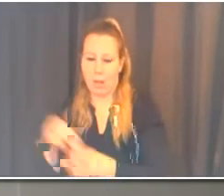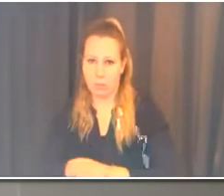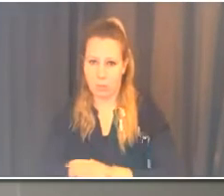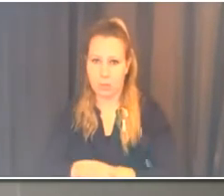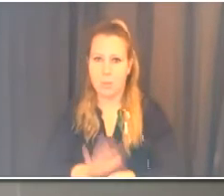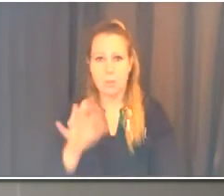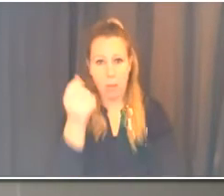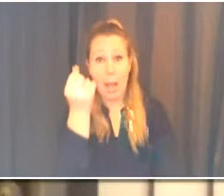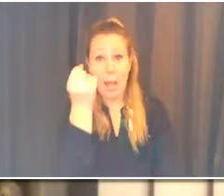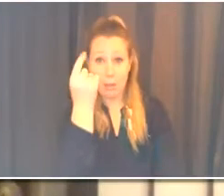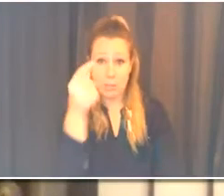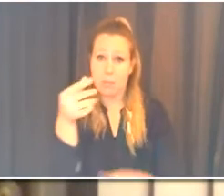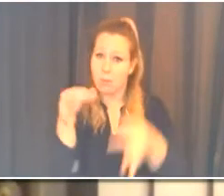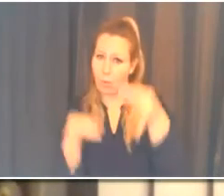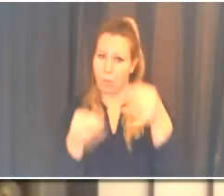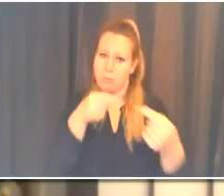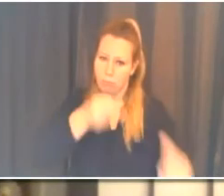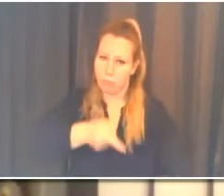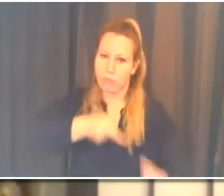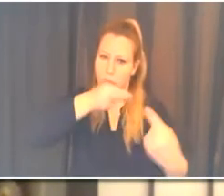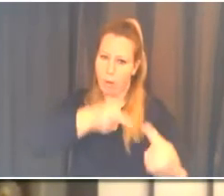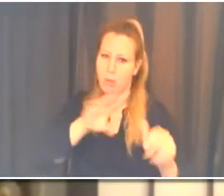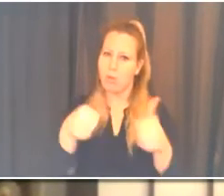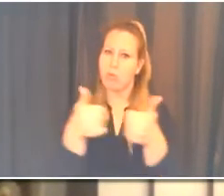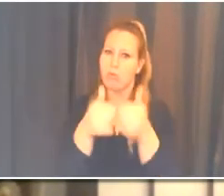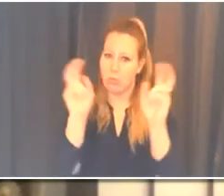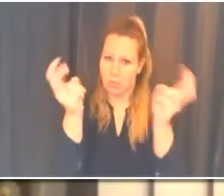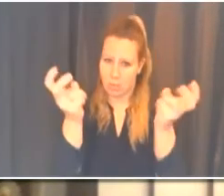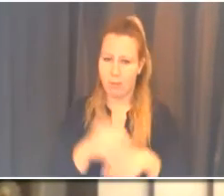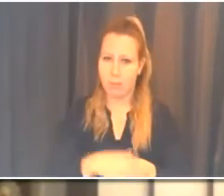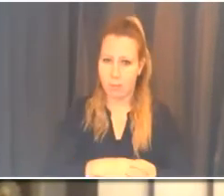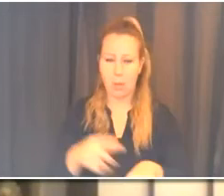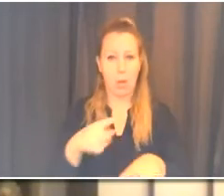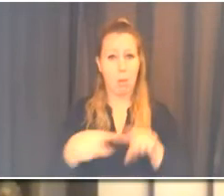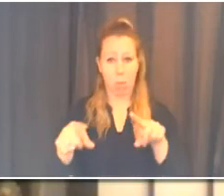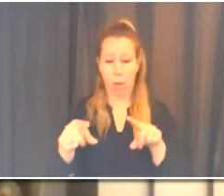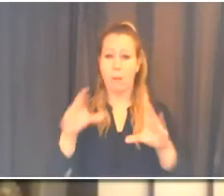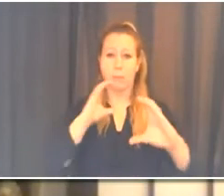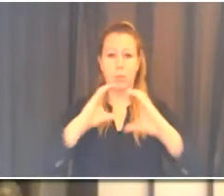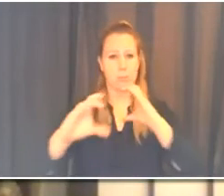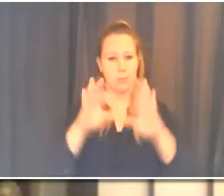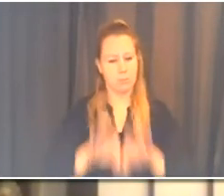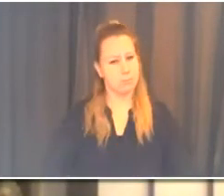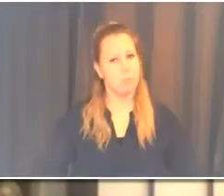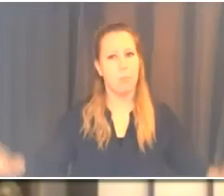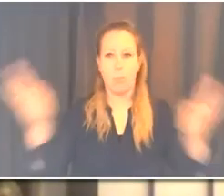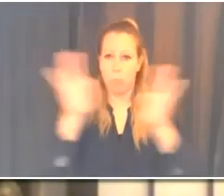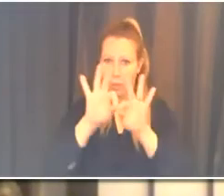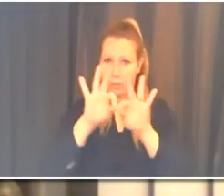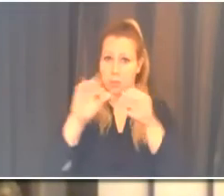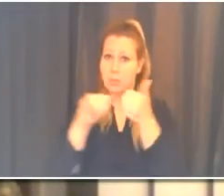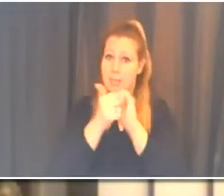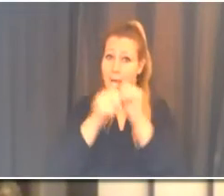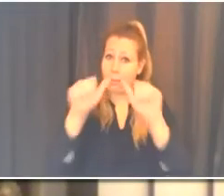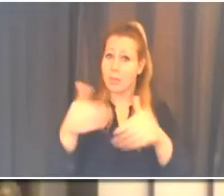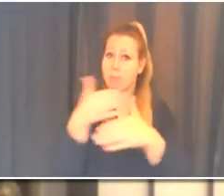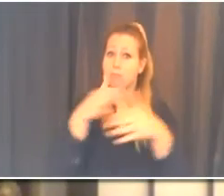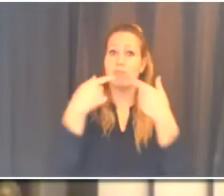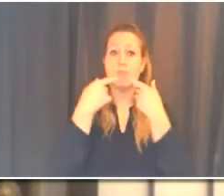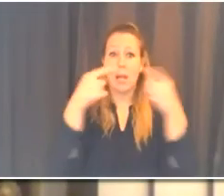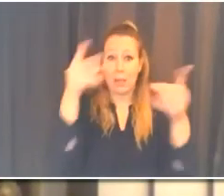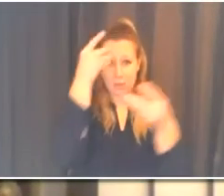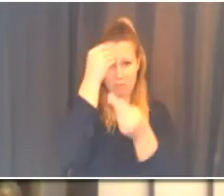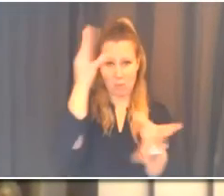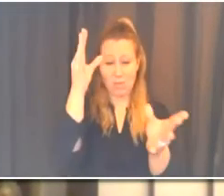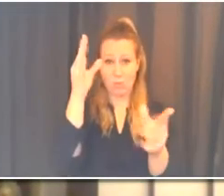helpful okay thank you so much um council member and thank you Miss beish for your um testimony well next oh sorry